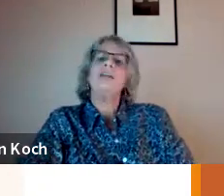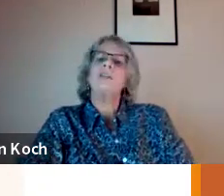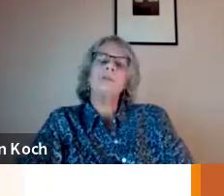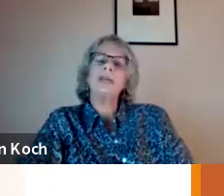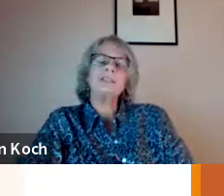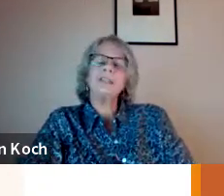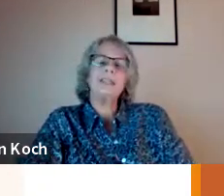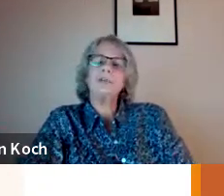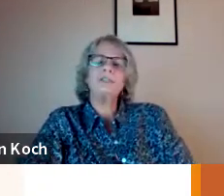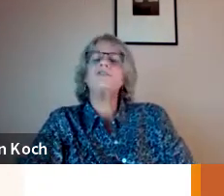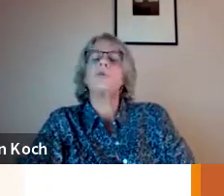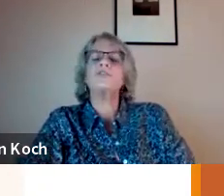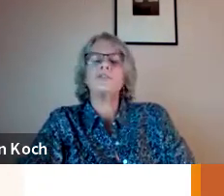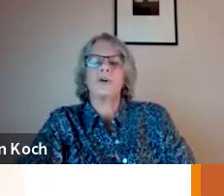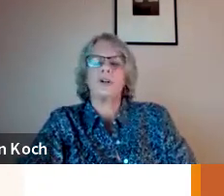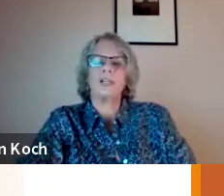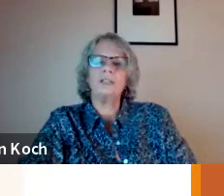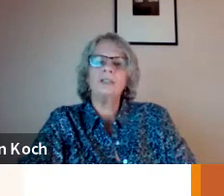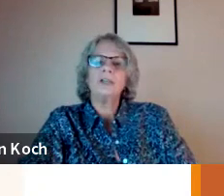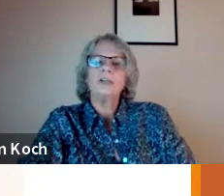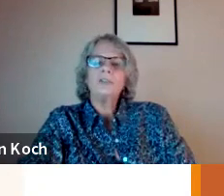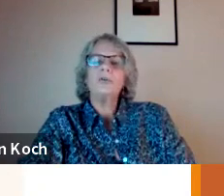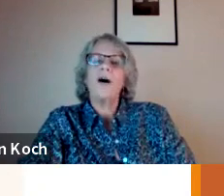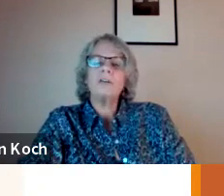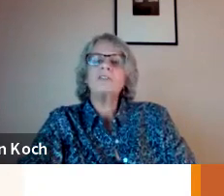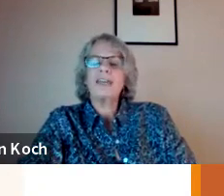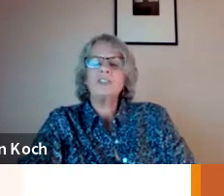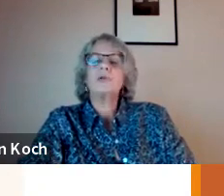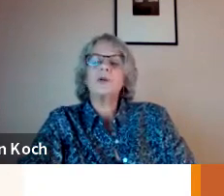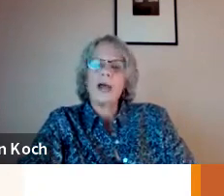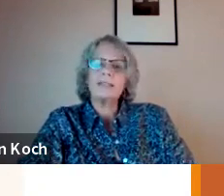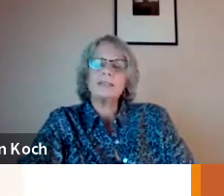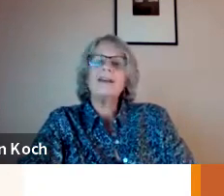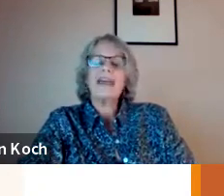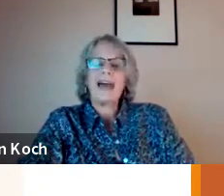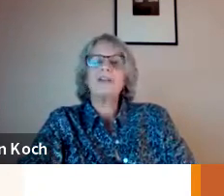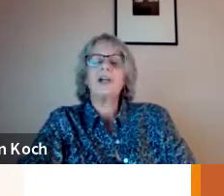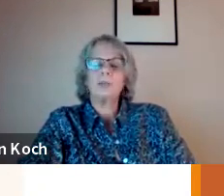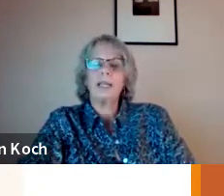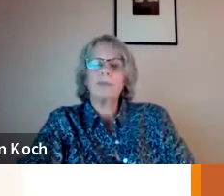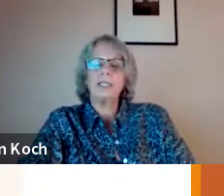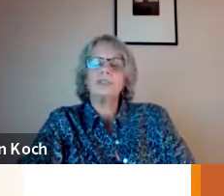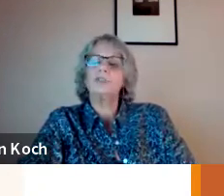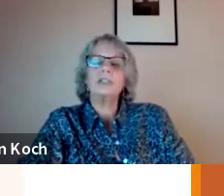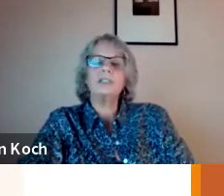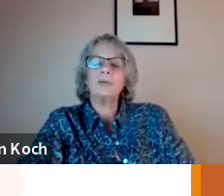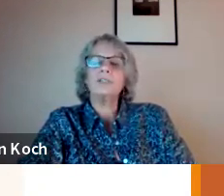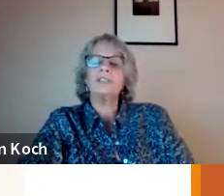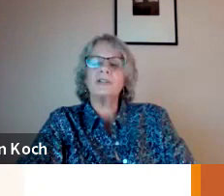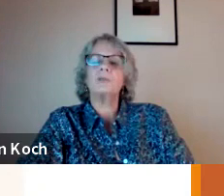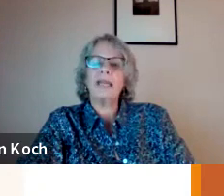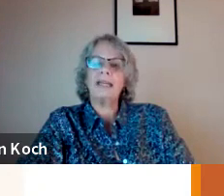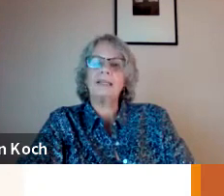was a guardian in place and that he couldn't force the guardian to honor David's request to have a care plan meeting, to look at